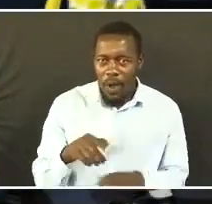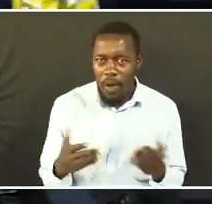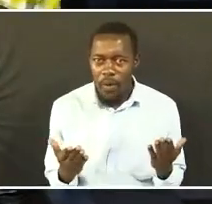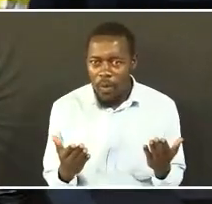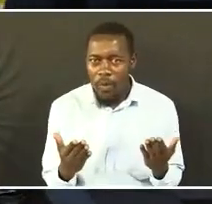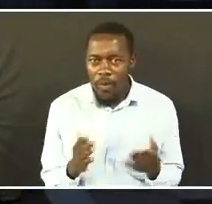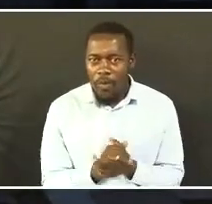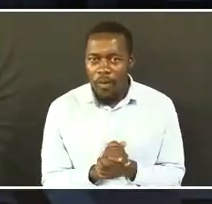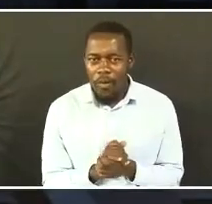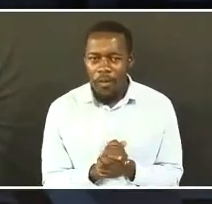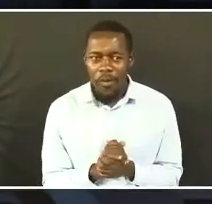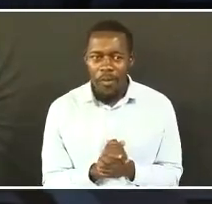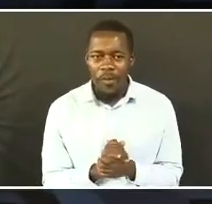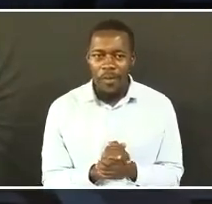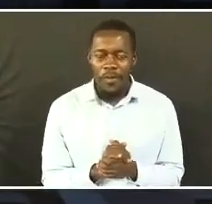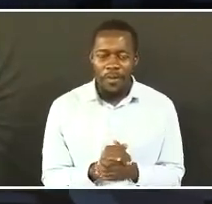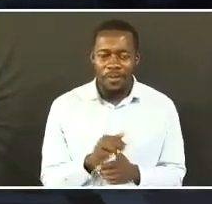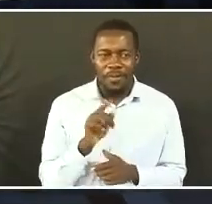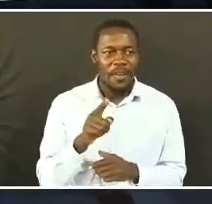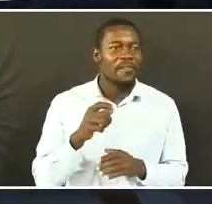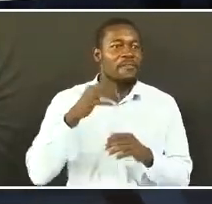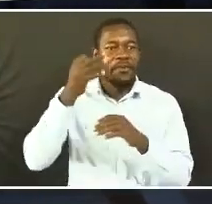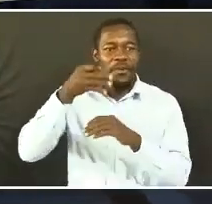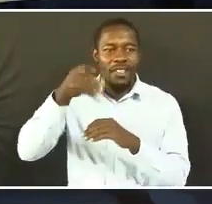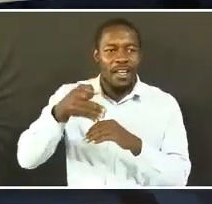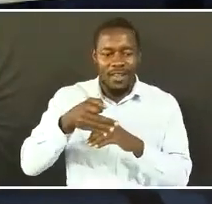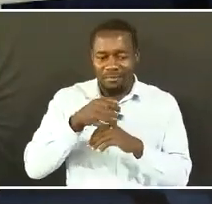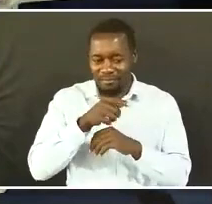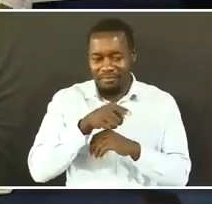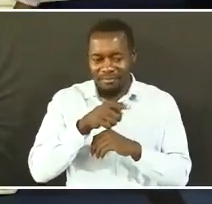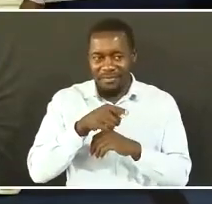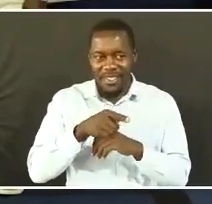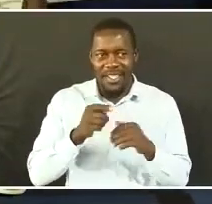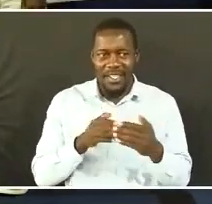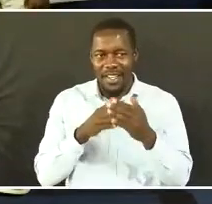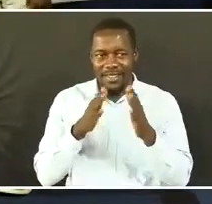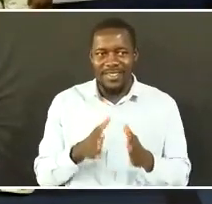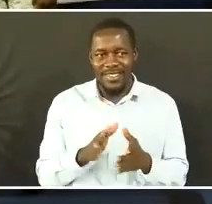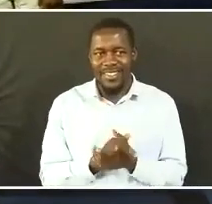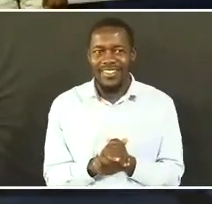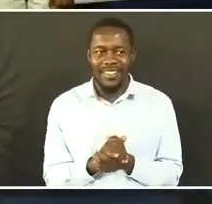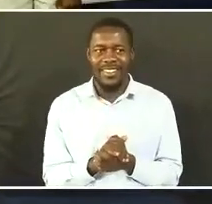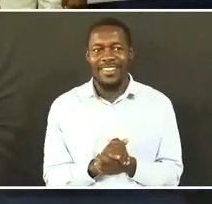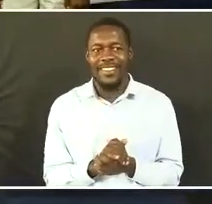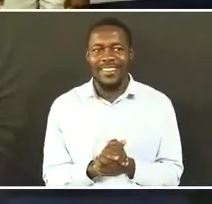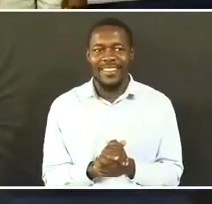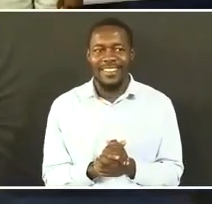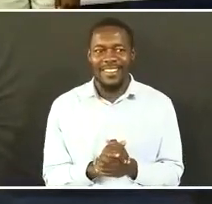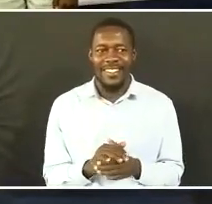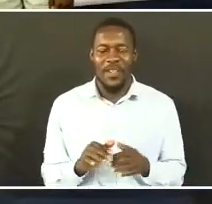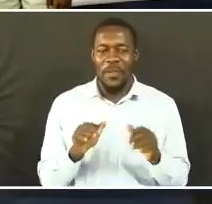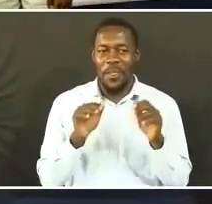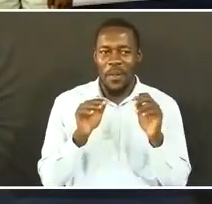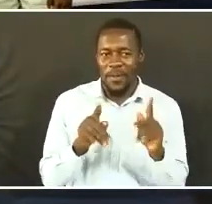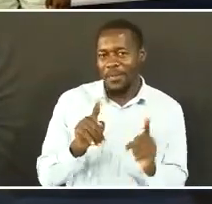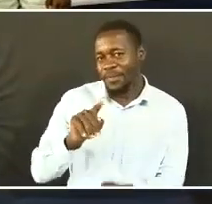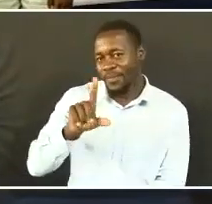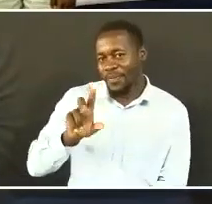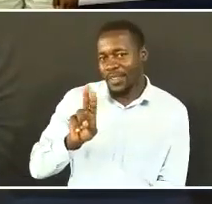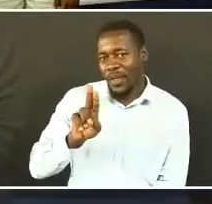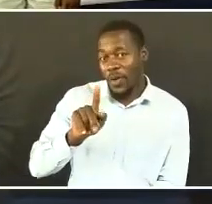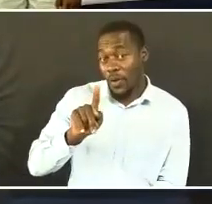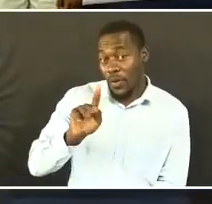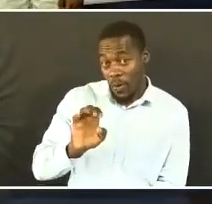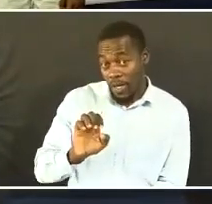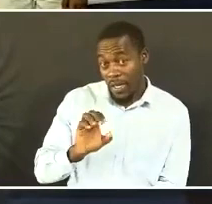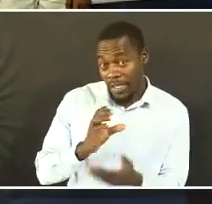Very well. You guys, the future of the nation is safe. Okay. Luke chapter 15 introduces us to the